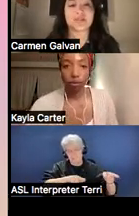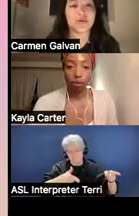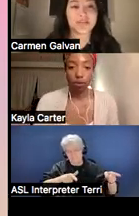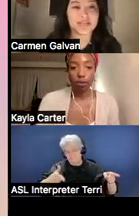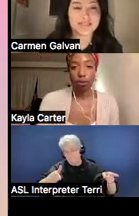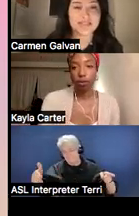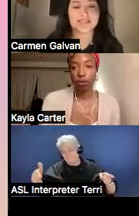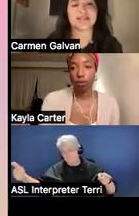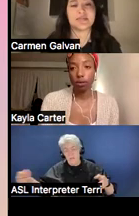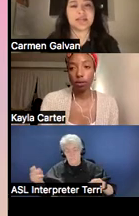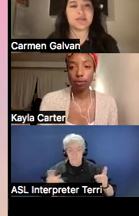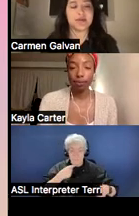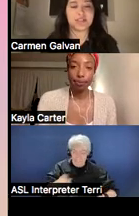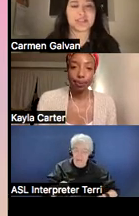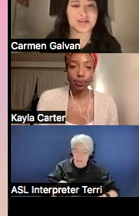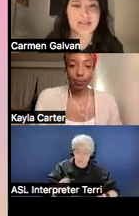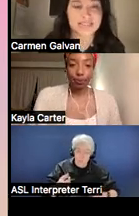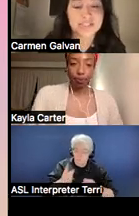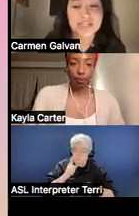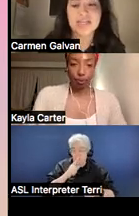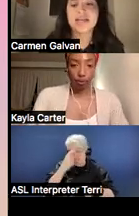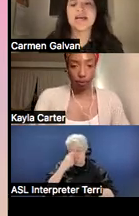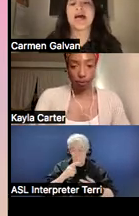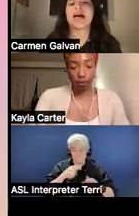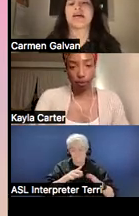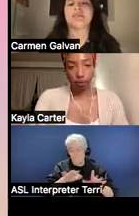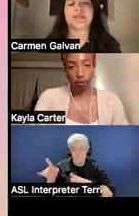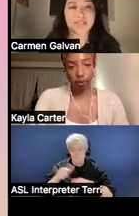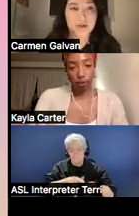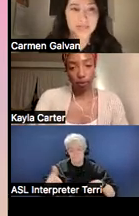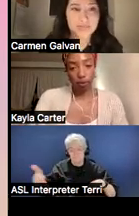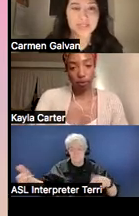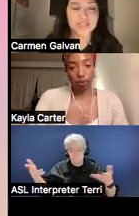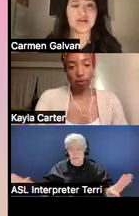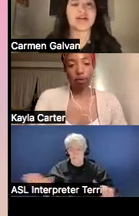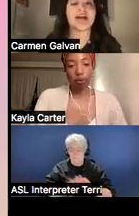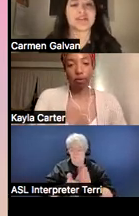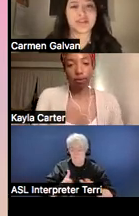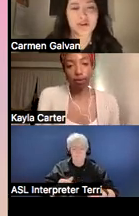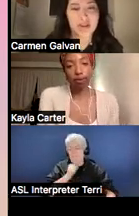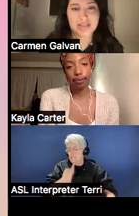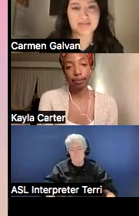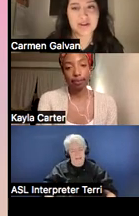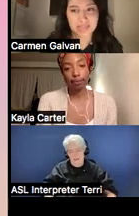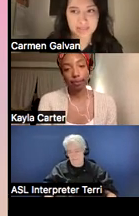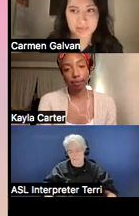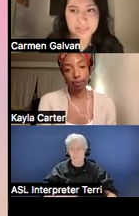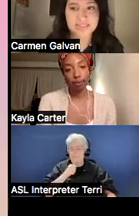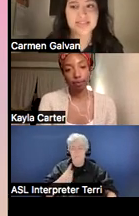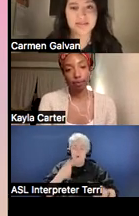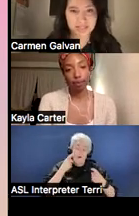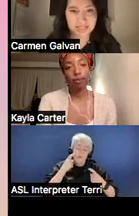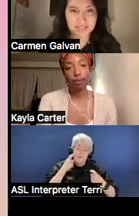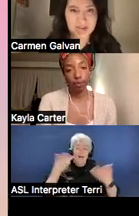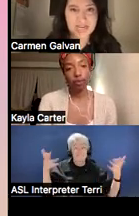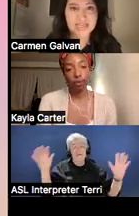Oftentimes we're told that it is. This is something that we mentioned in our last session, but it's not. We do not have a good cry and then frolic in the woods